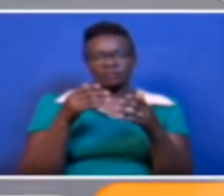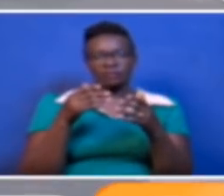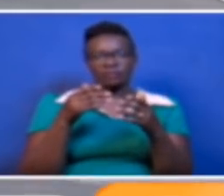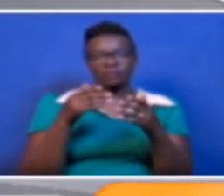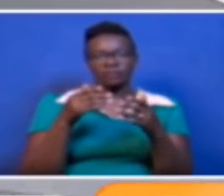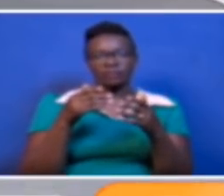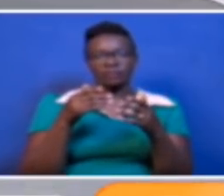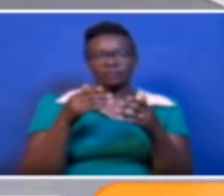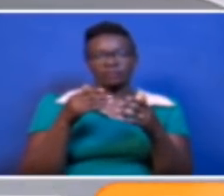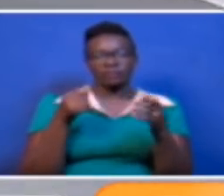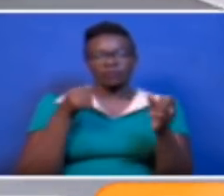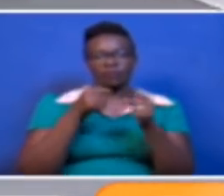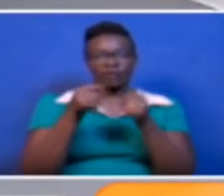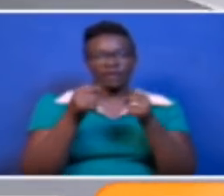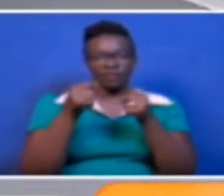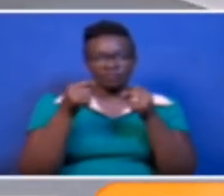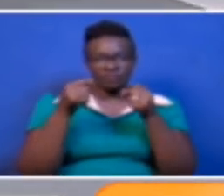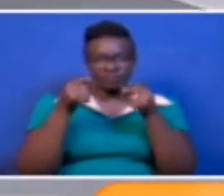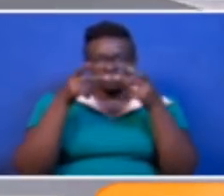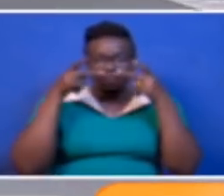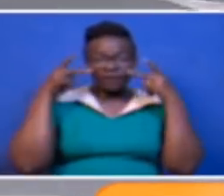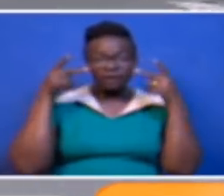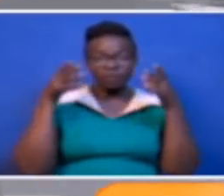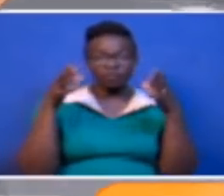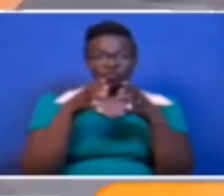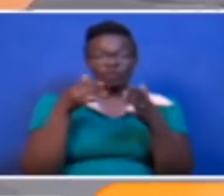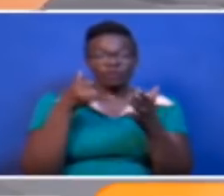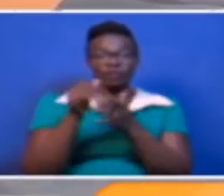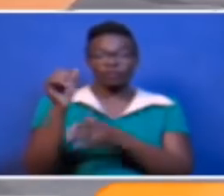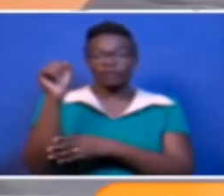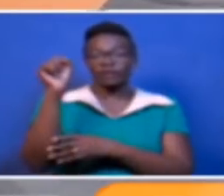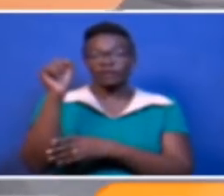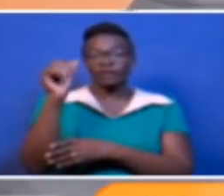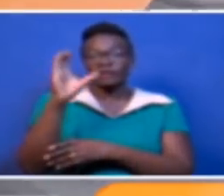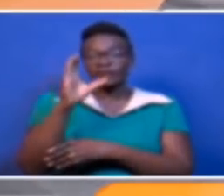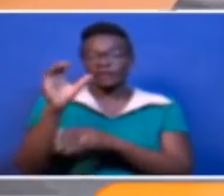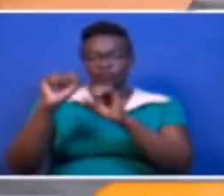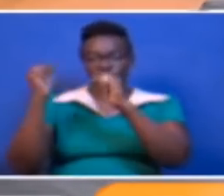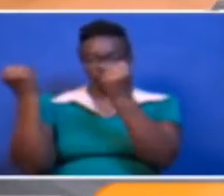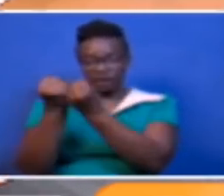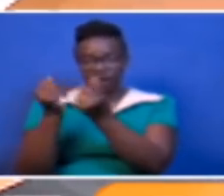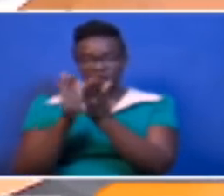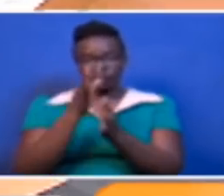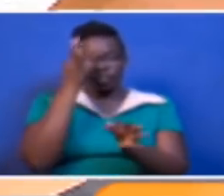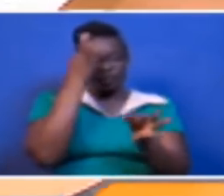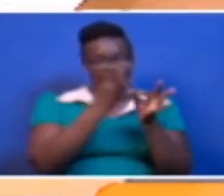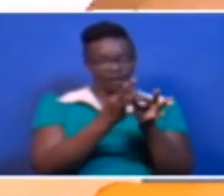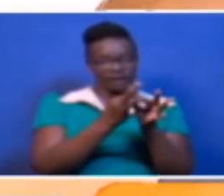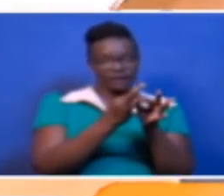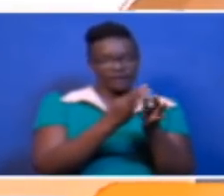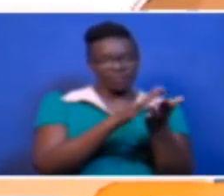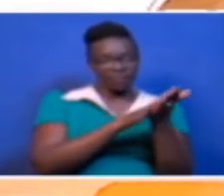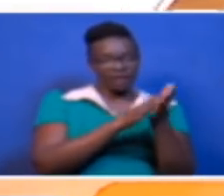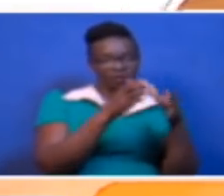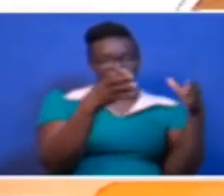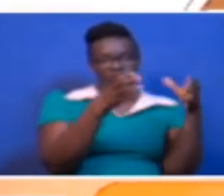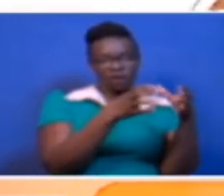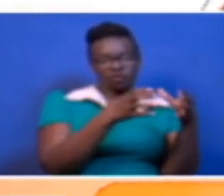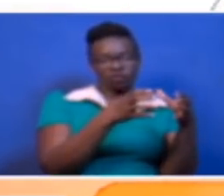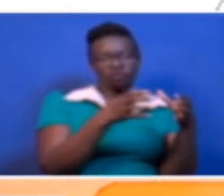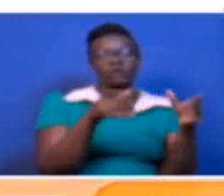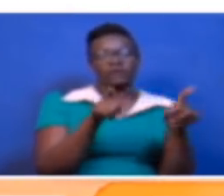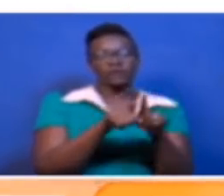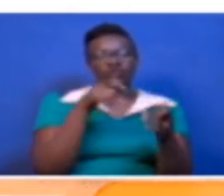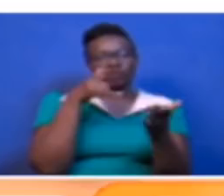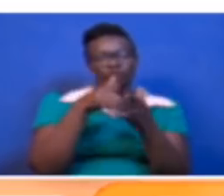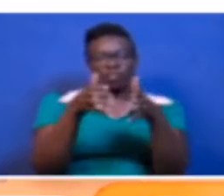which was more of a soft war, engaging the civil society and the faith-based organizations to ensure that we involve the communities. Okay. And